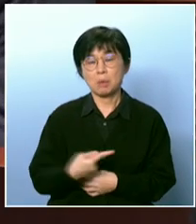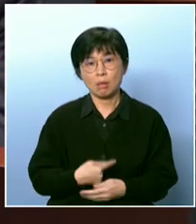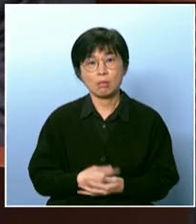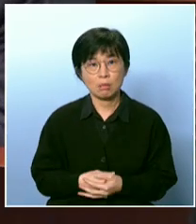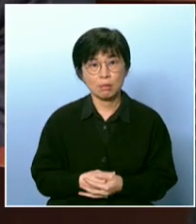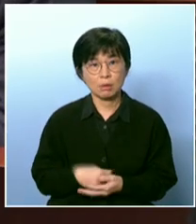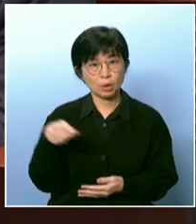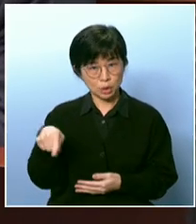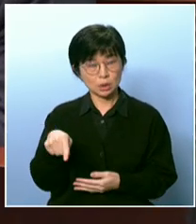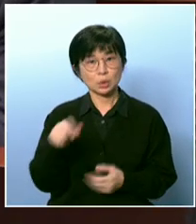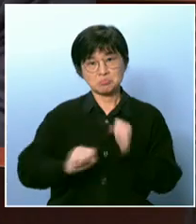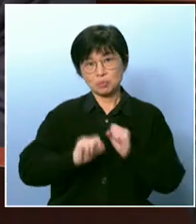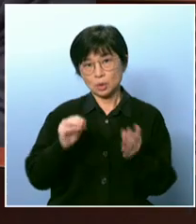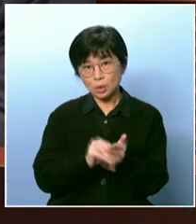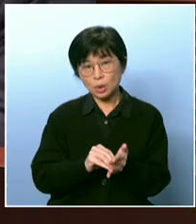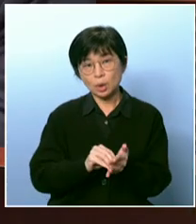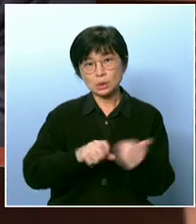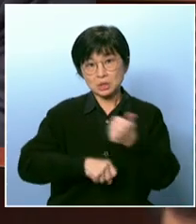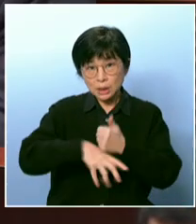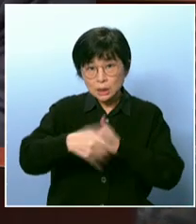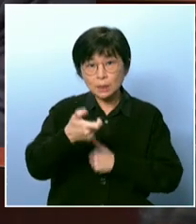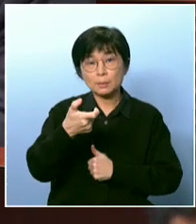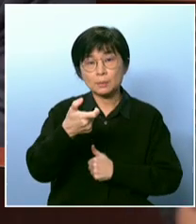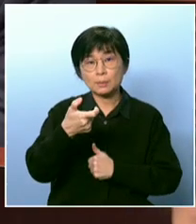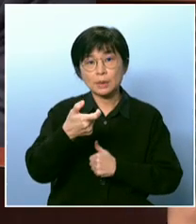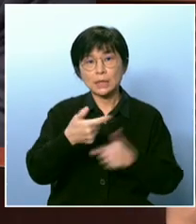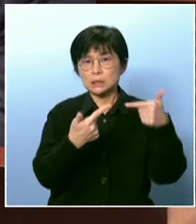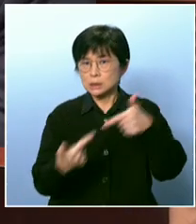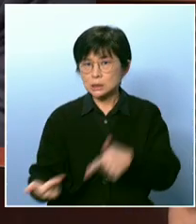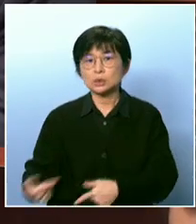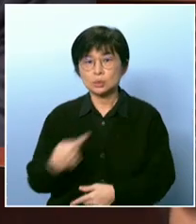had another injection of $1.08 billion.